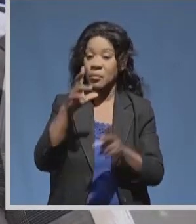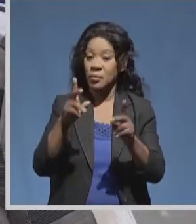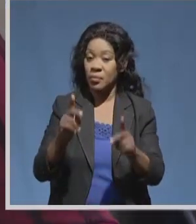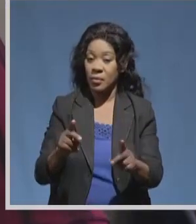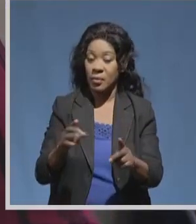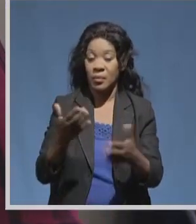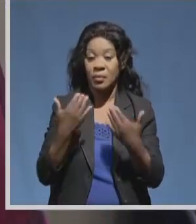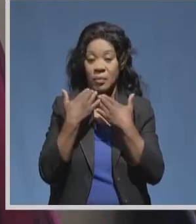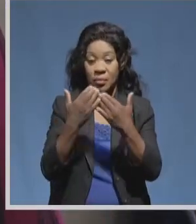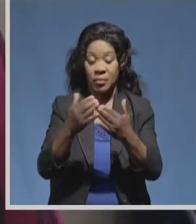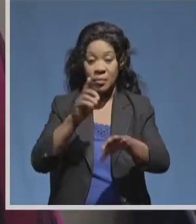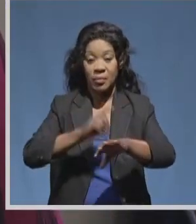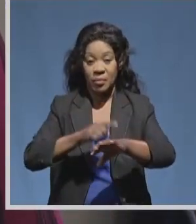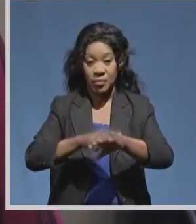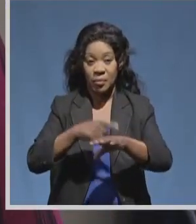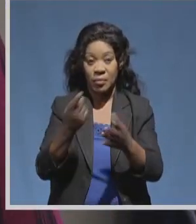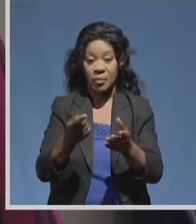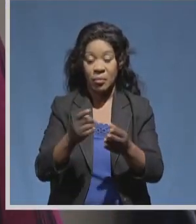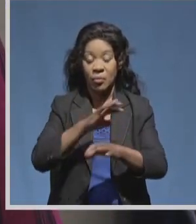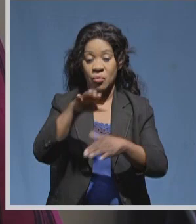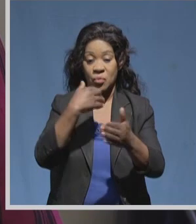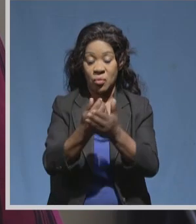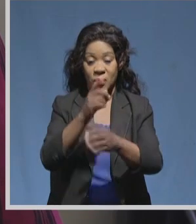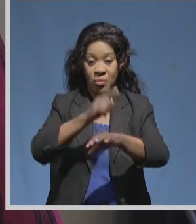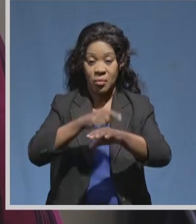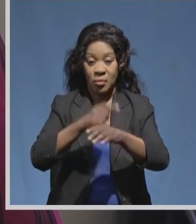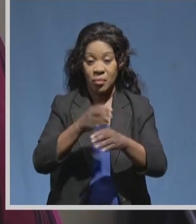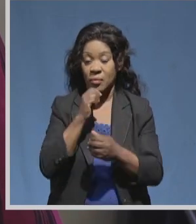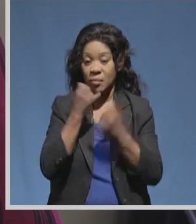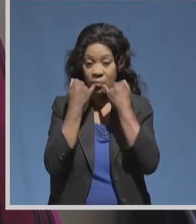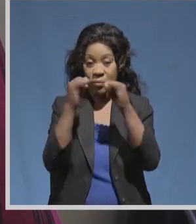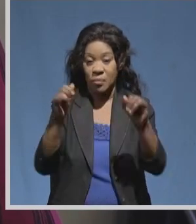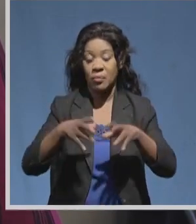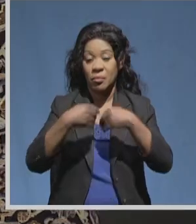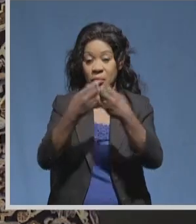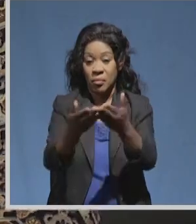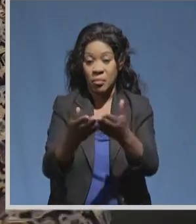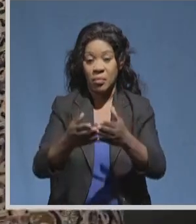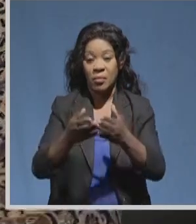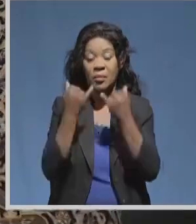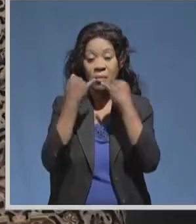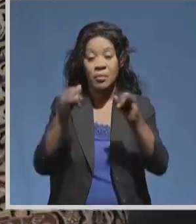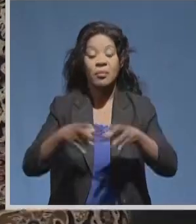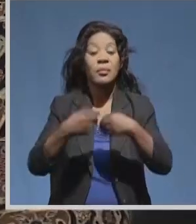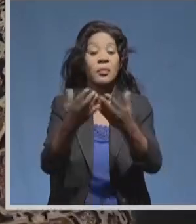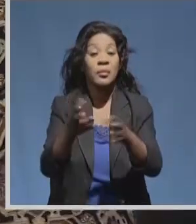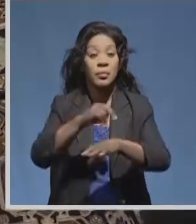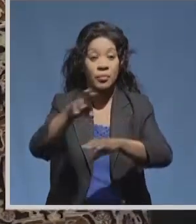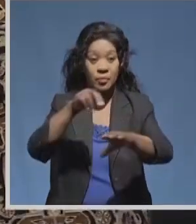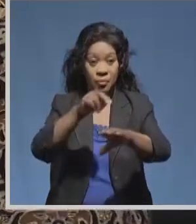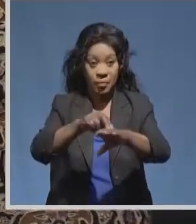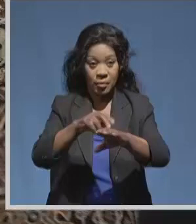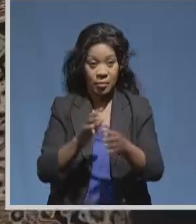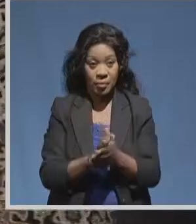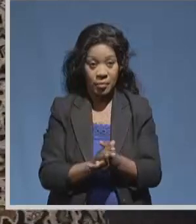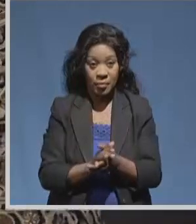most of the time at the briefing putting into context the President's address to the nation. The President re-emphasized that the churches